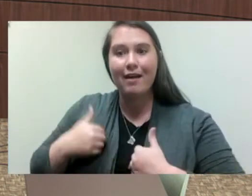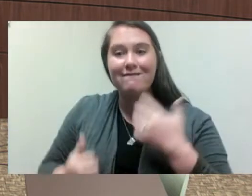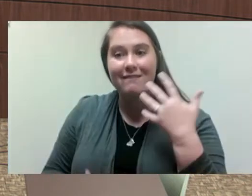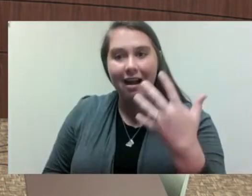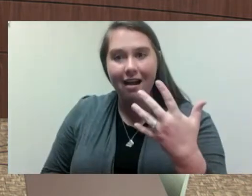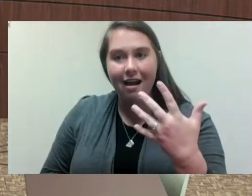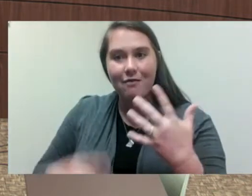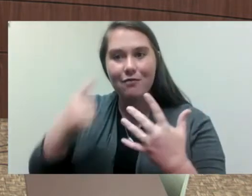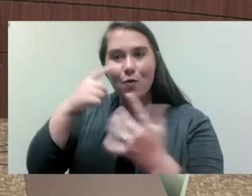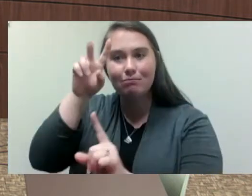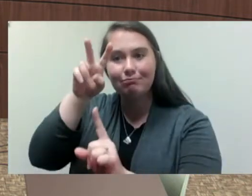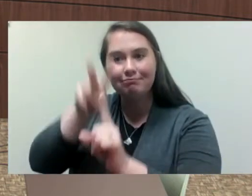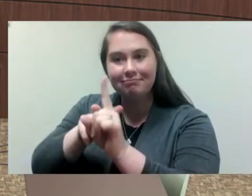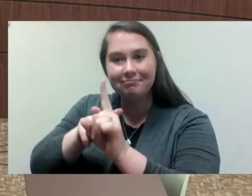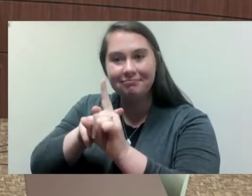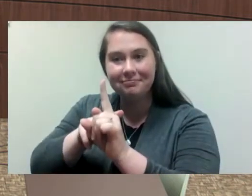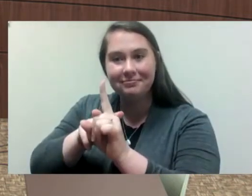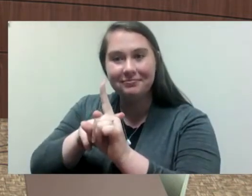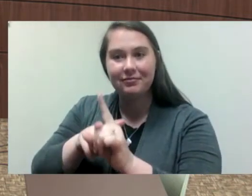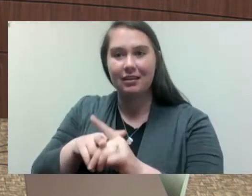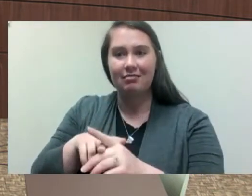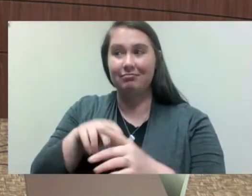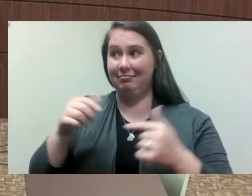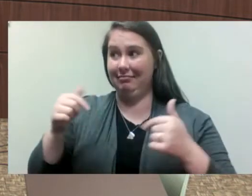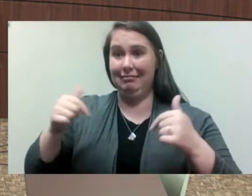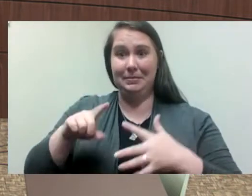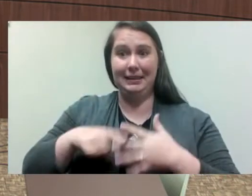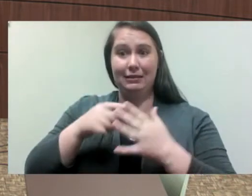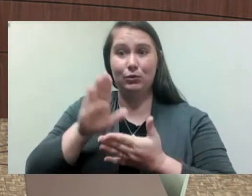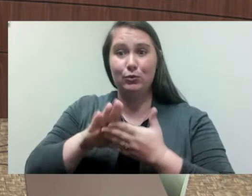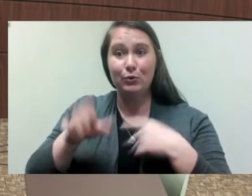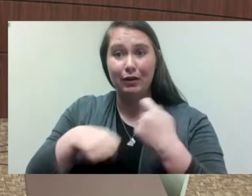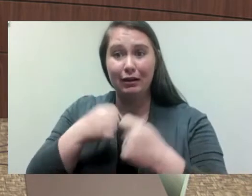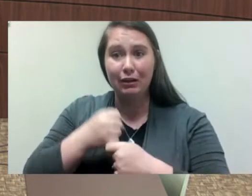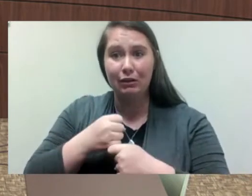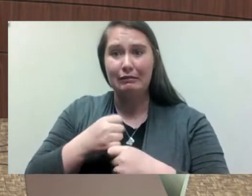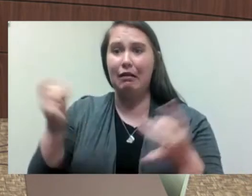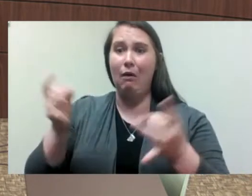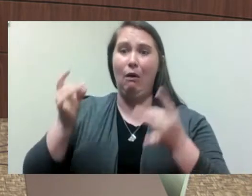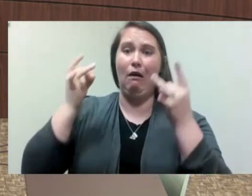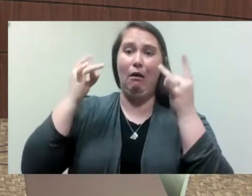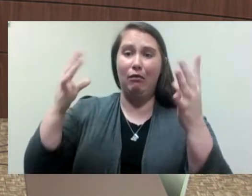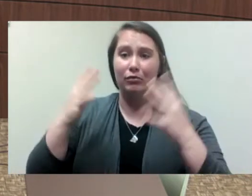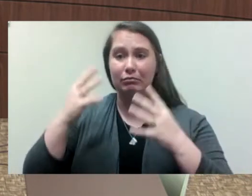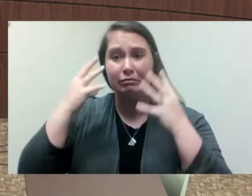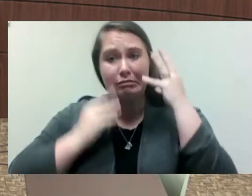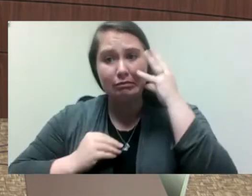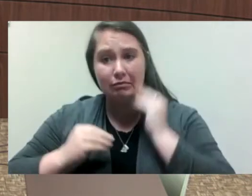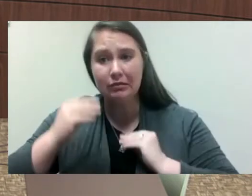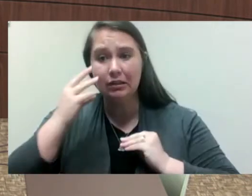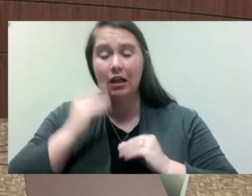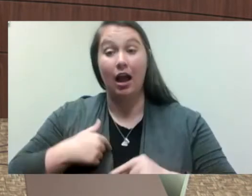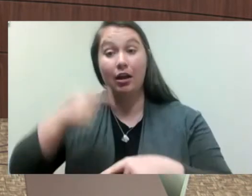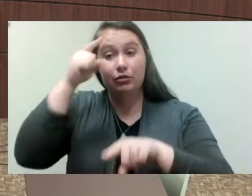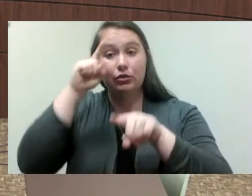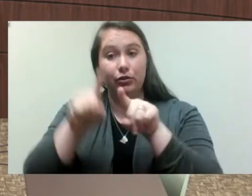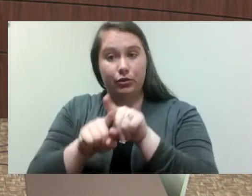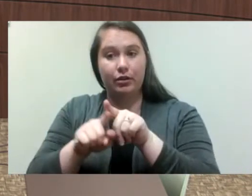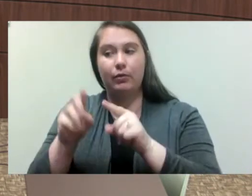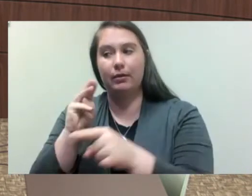in a middle of a school year, and I think that, you know, I agree with Mr. Davis